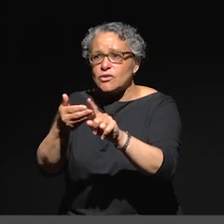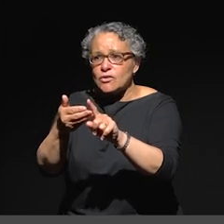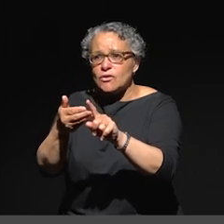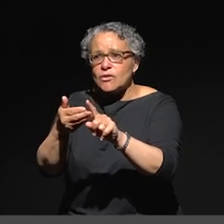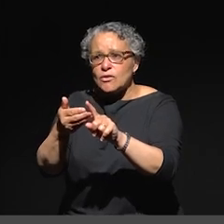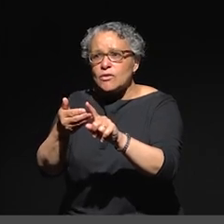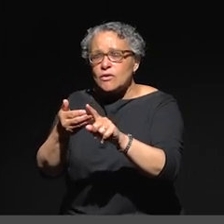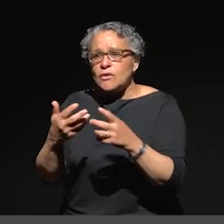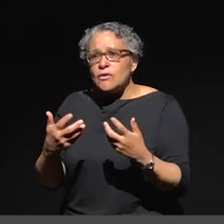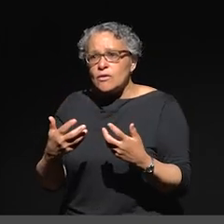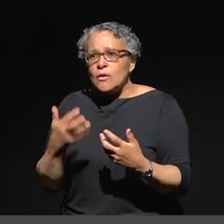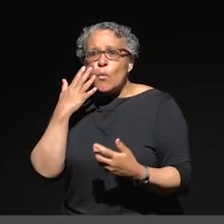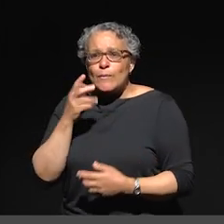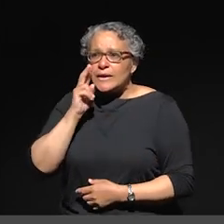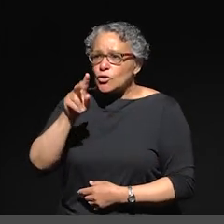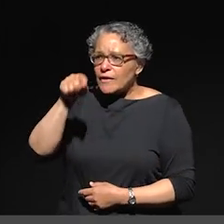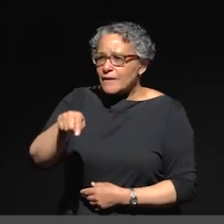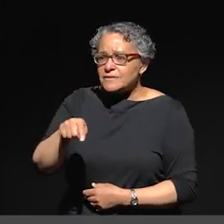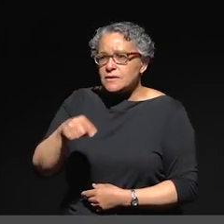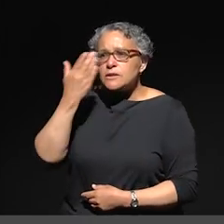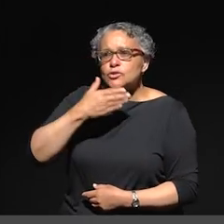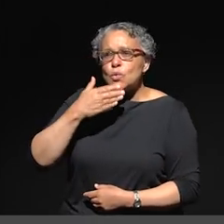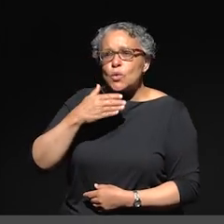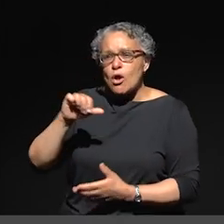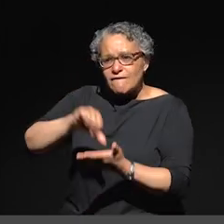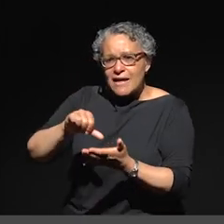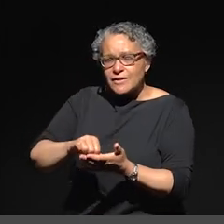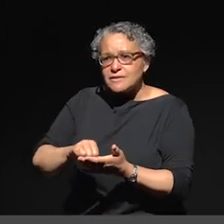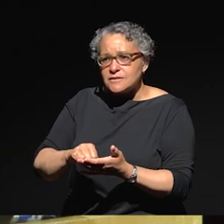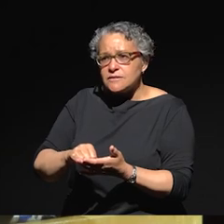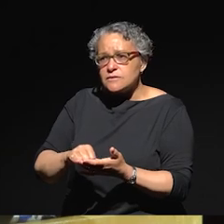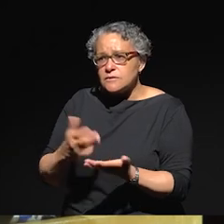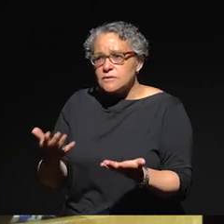affirming terms when we look at something like the School of Athens. So that's what I have to say